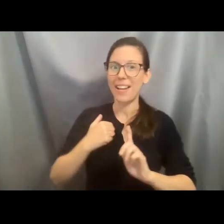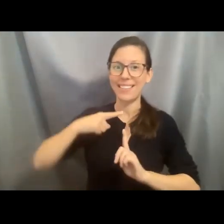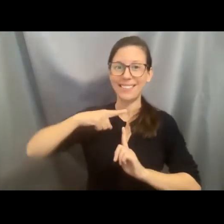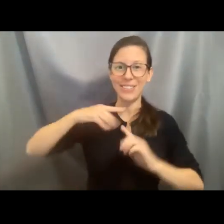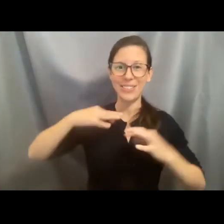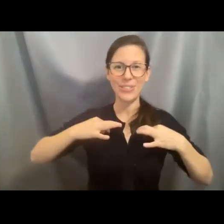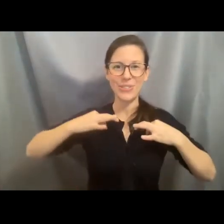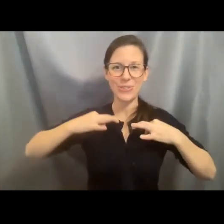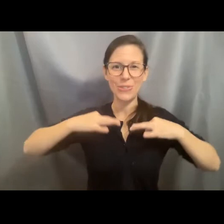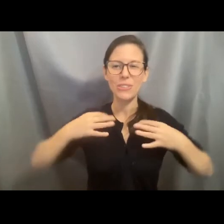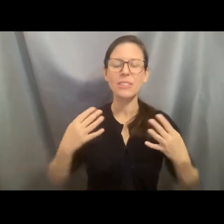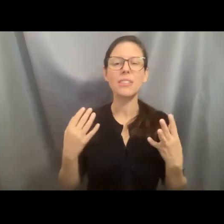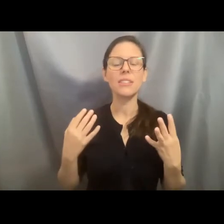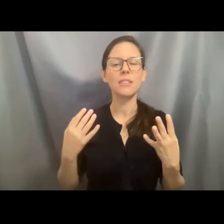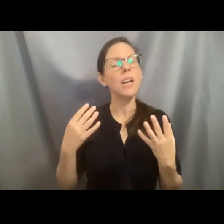this